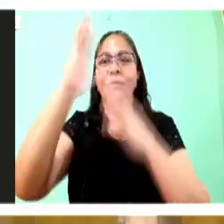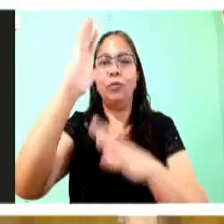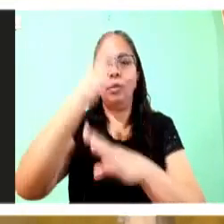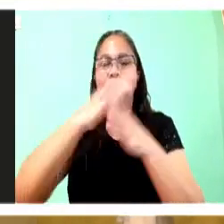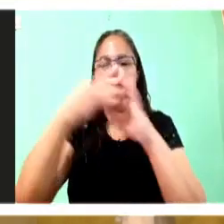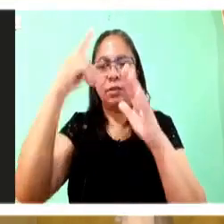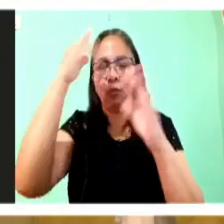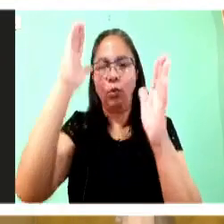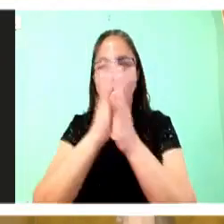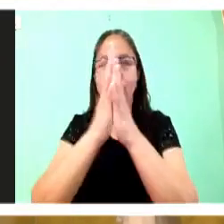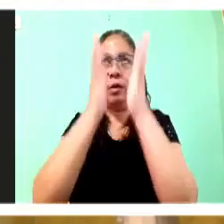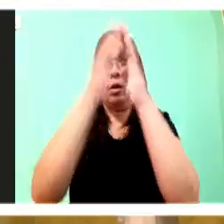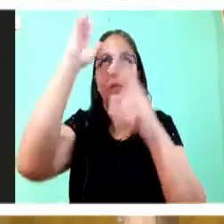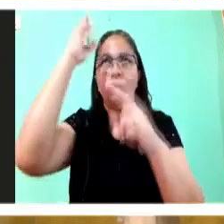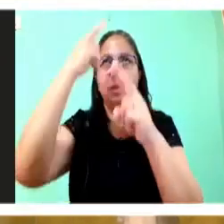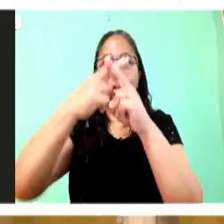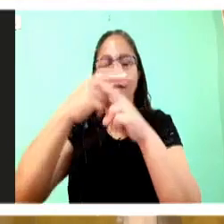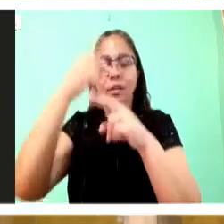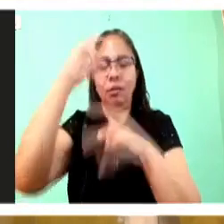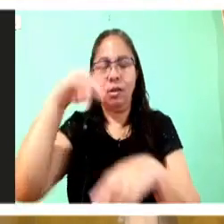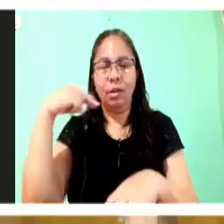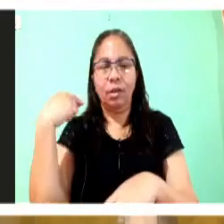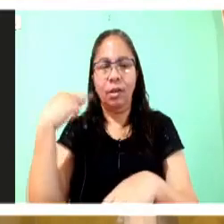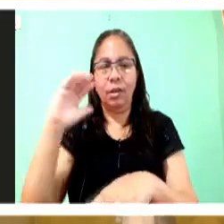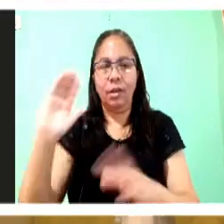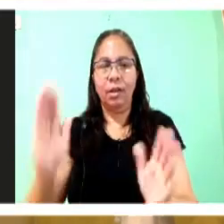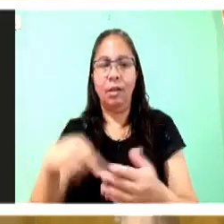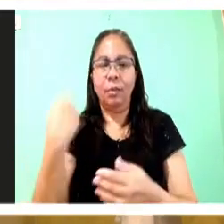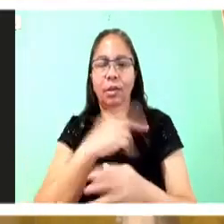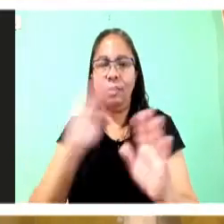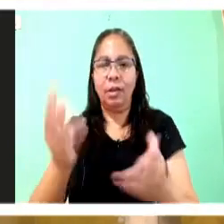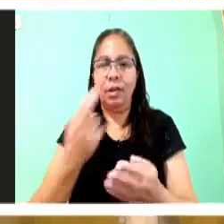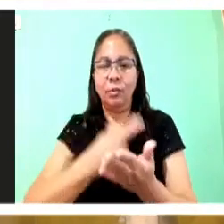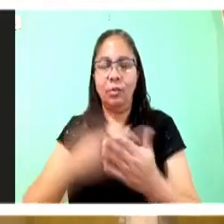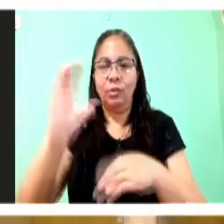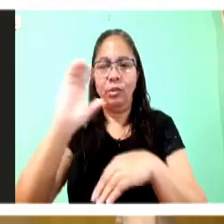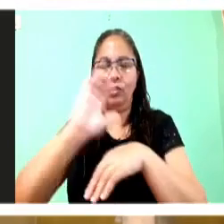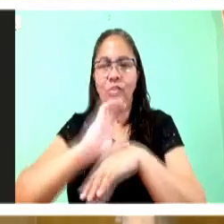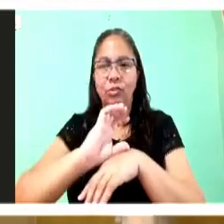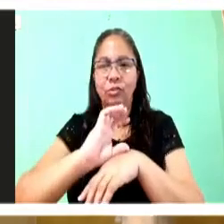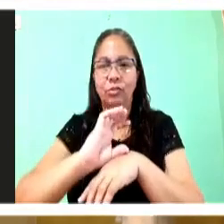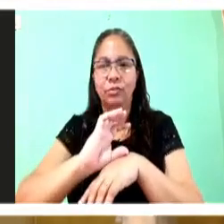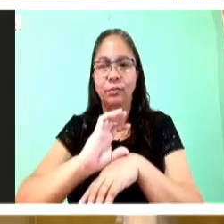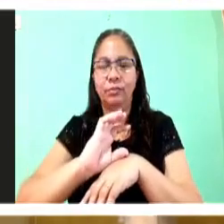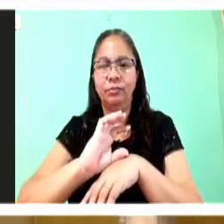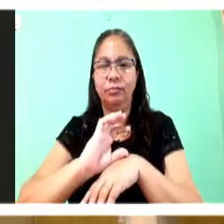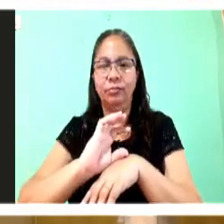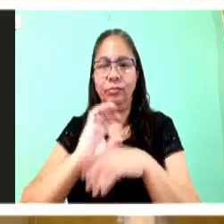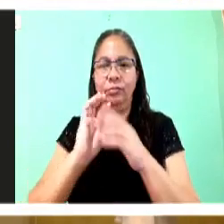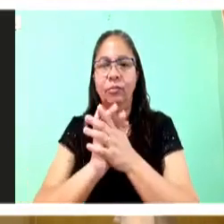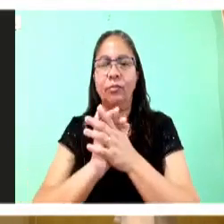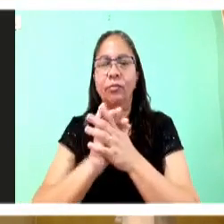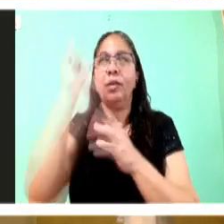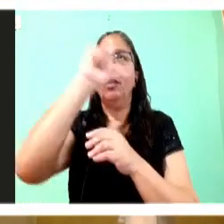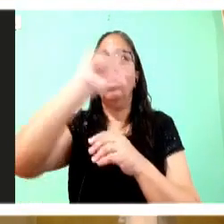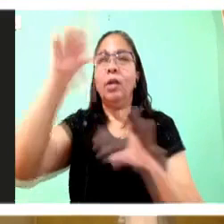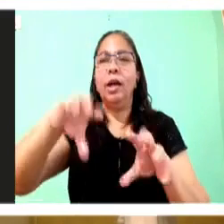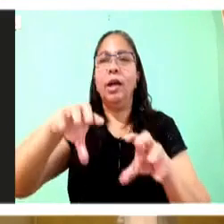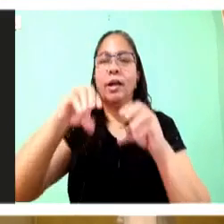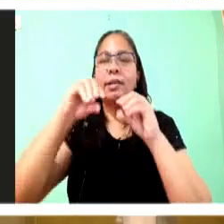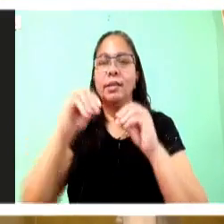sacrifice for the praise and glory of his name, and the good of all his holy church. Accept, O Lord, we pray,